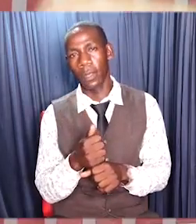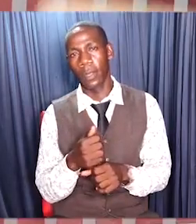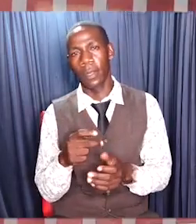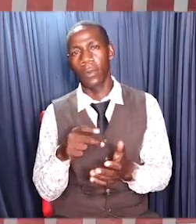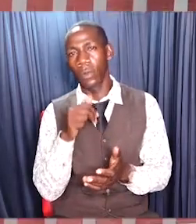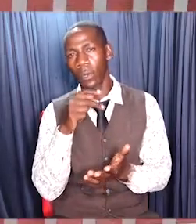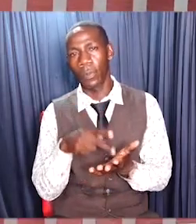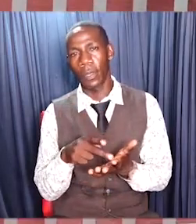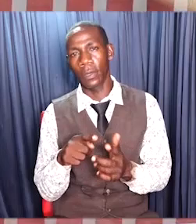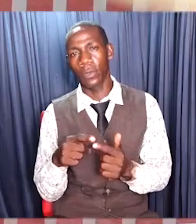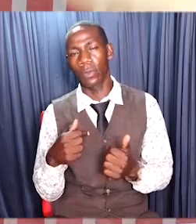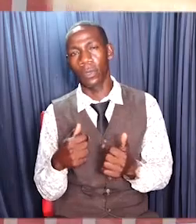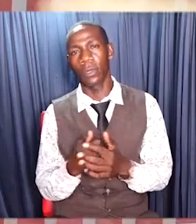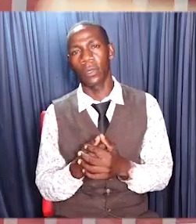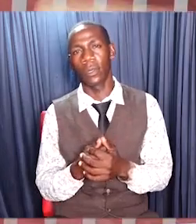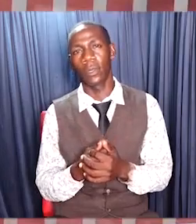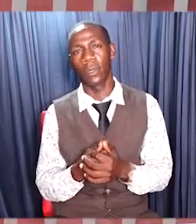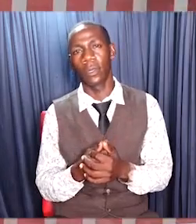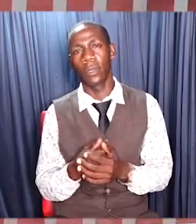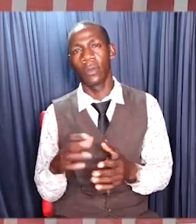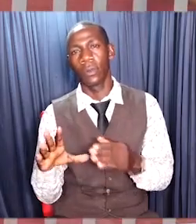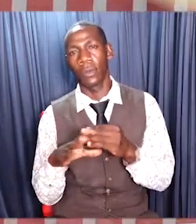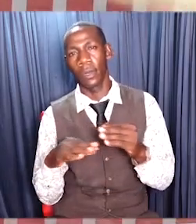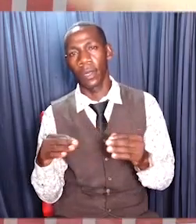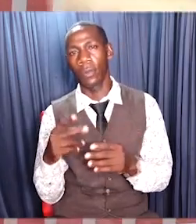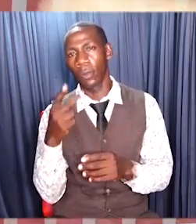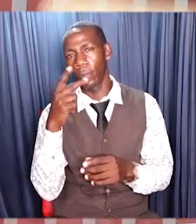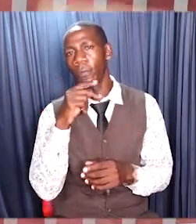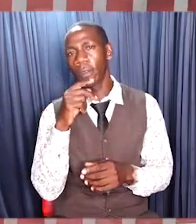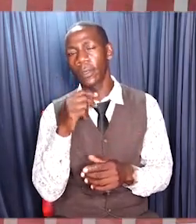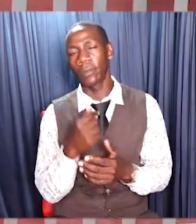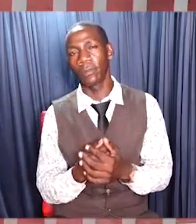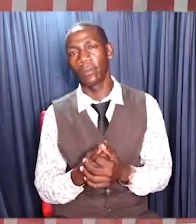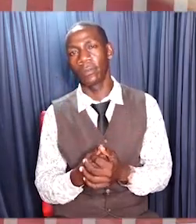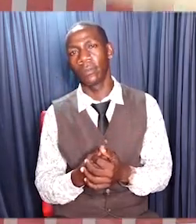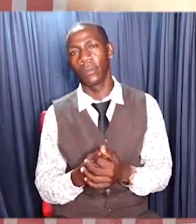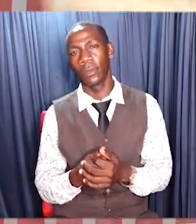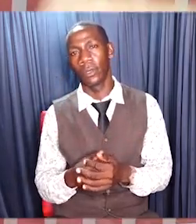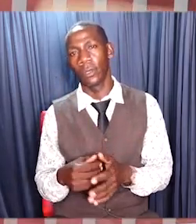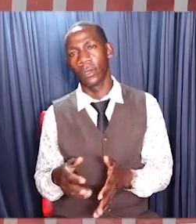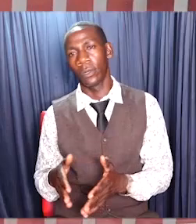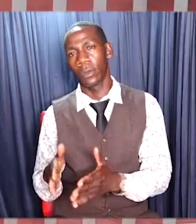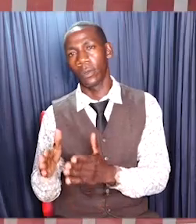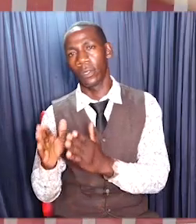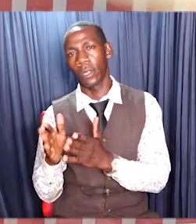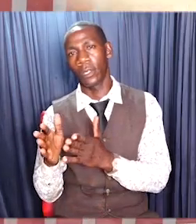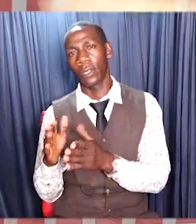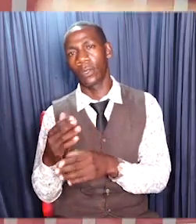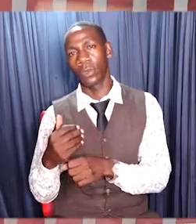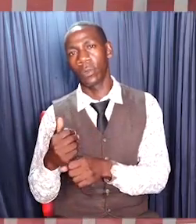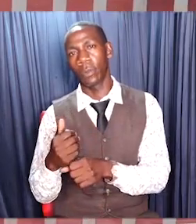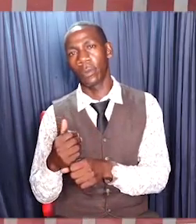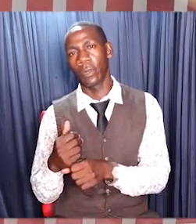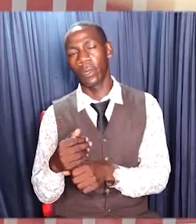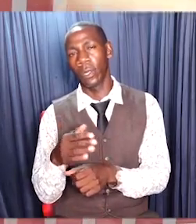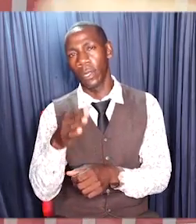mshahara silipi. But I'm not getting my salary. Sulinyanganya babako. But you took away from your father. Haya ndio maneno ya kutengeneza. Now these are the things